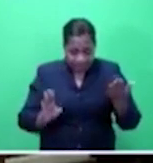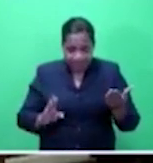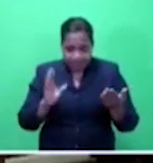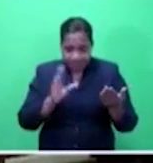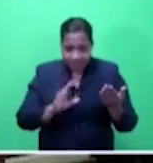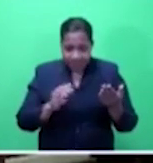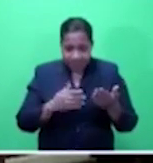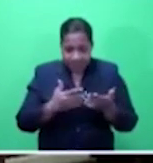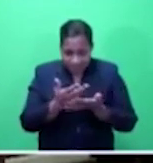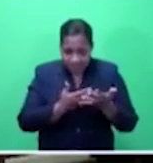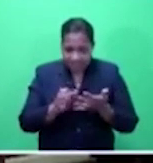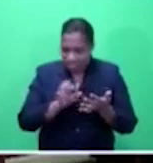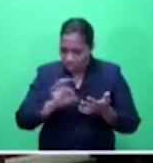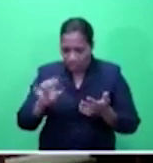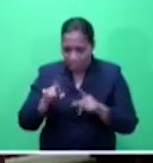will.